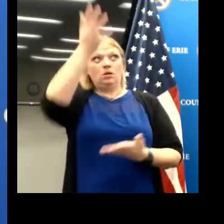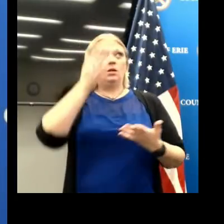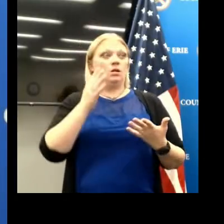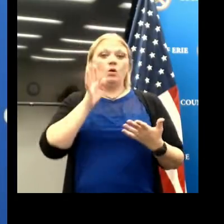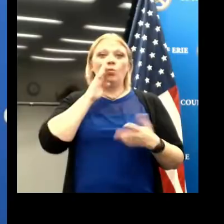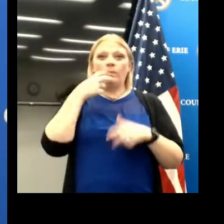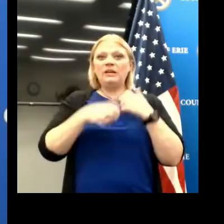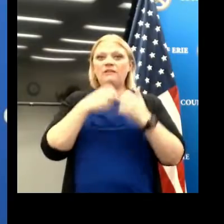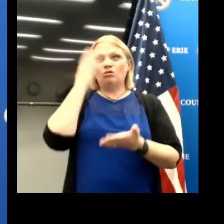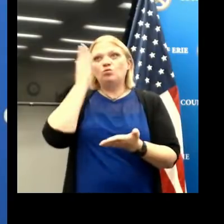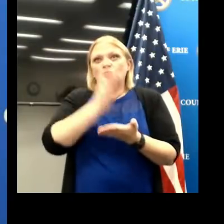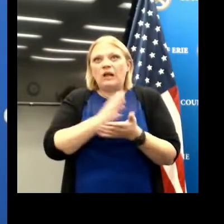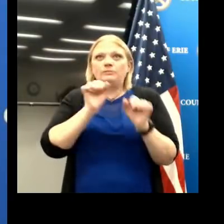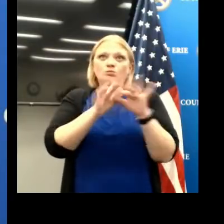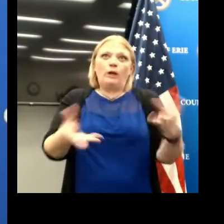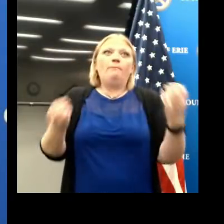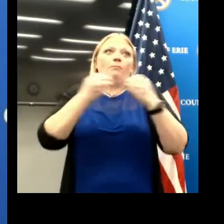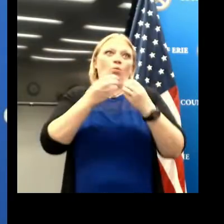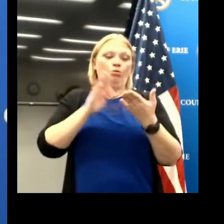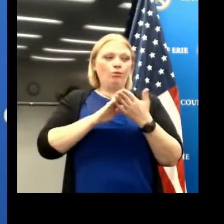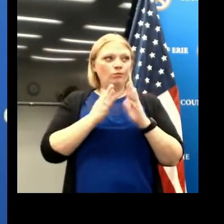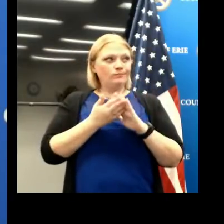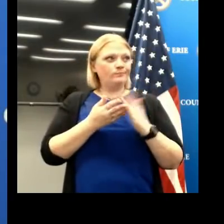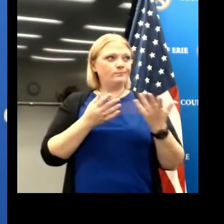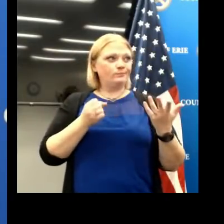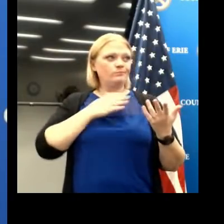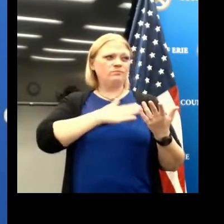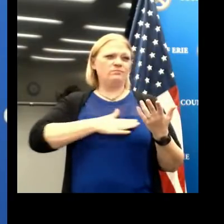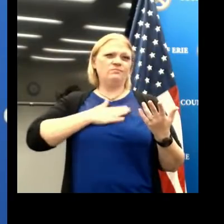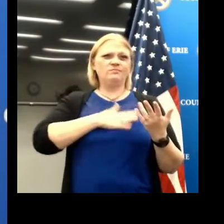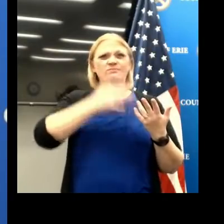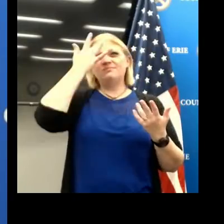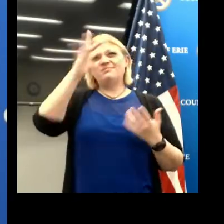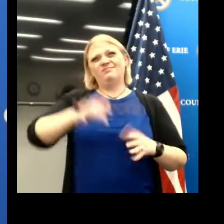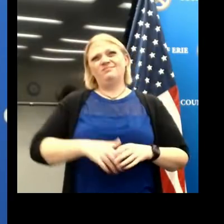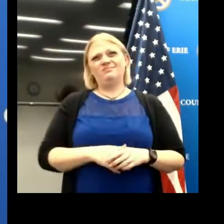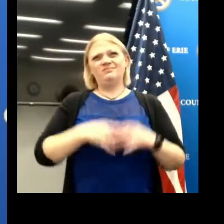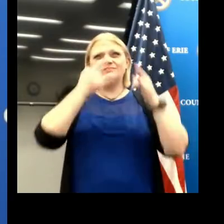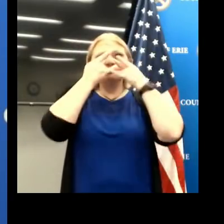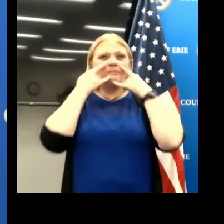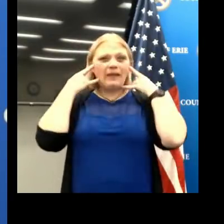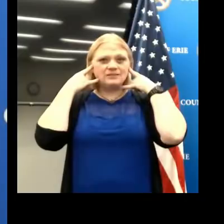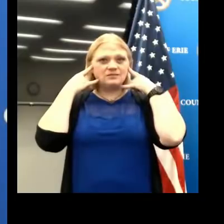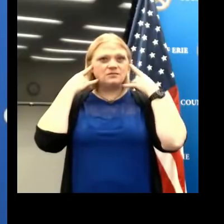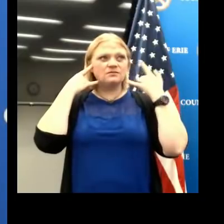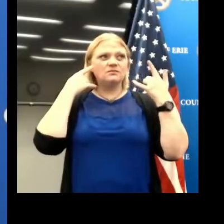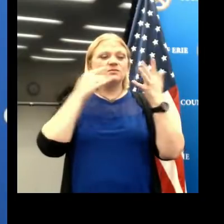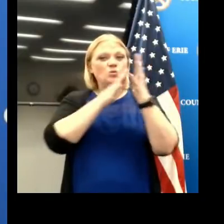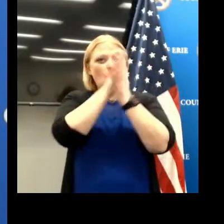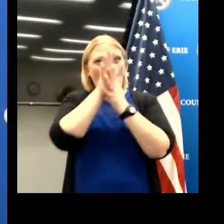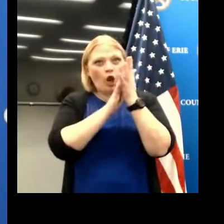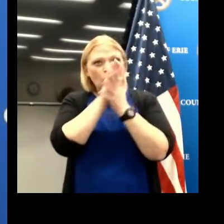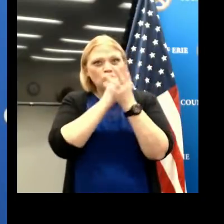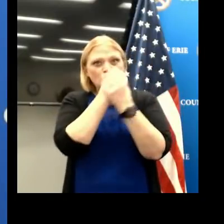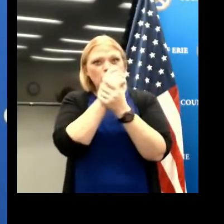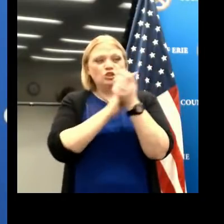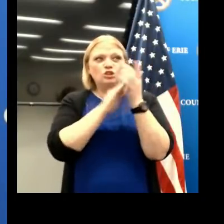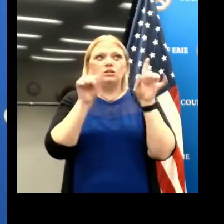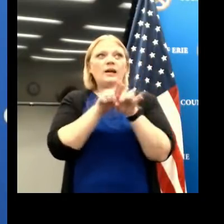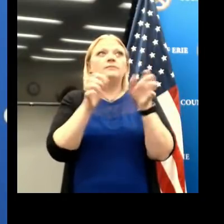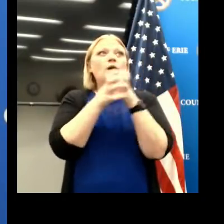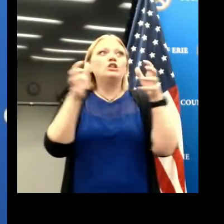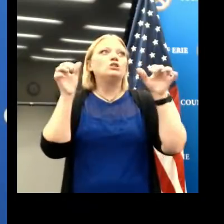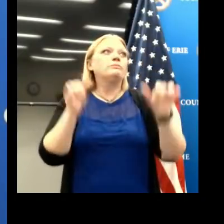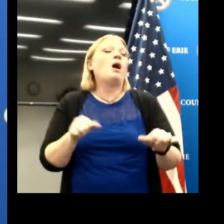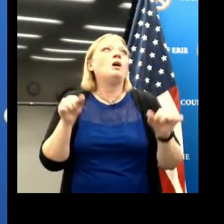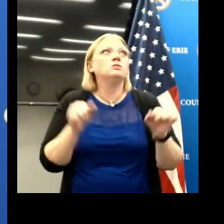spread in our community. So please, be smart. Wear a mask. Wash your hands as much as you possibly